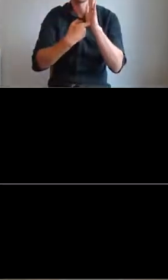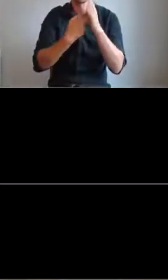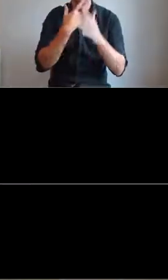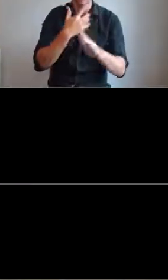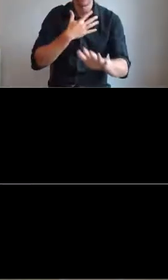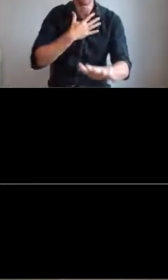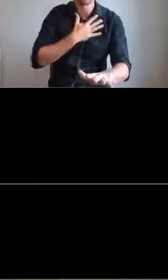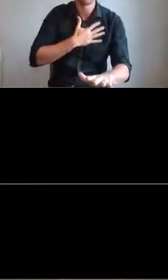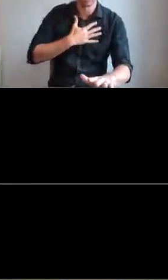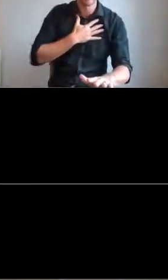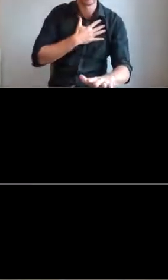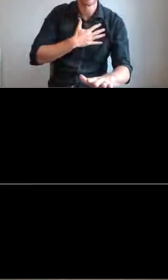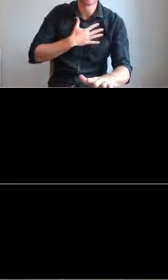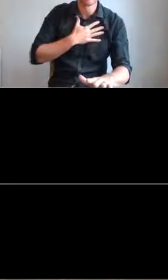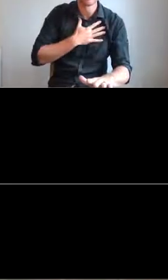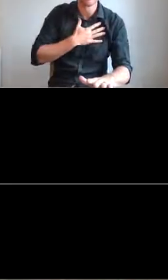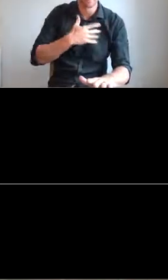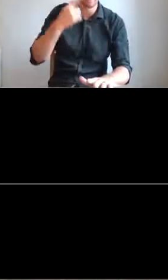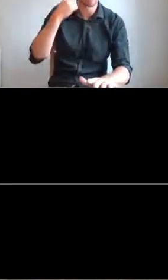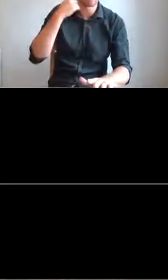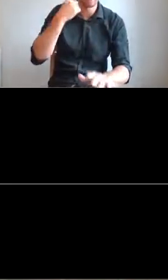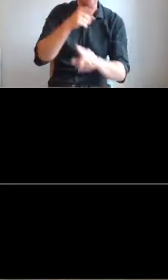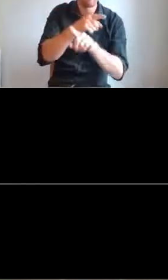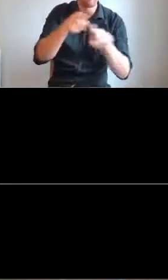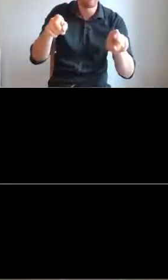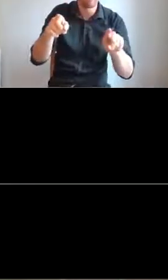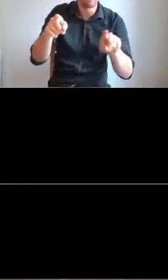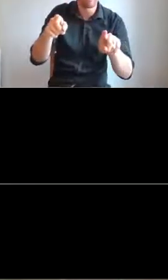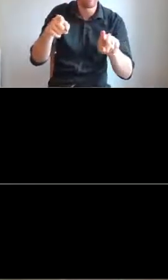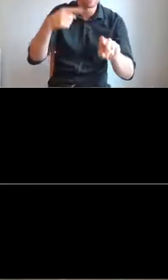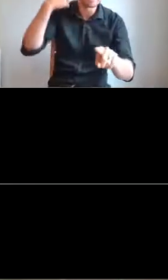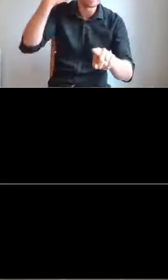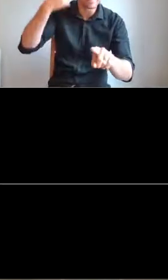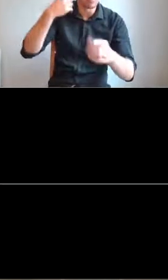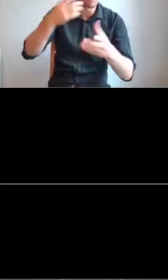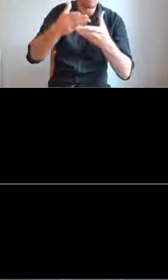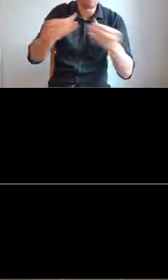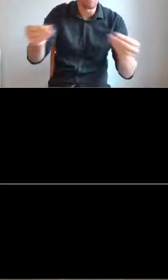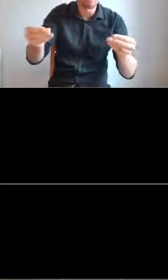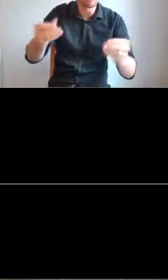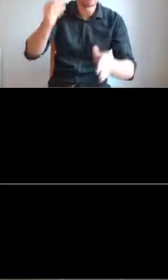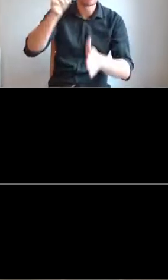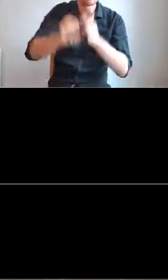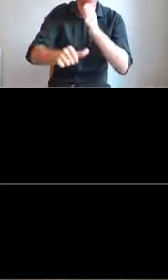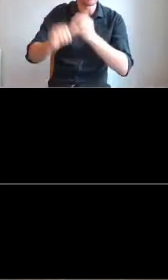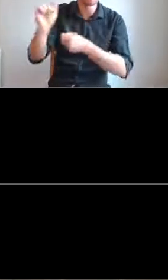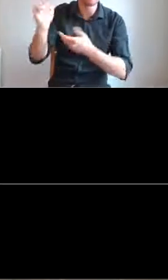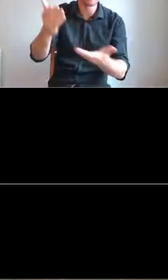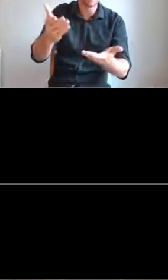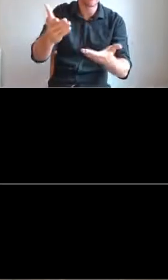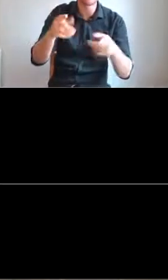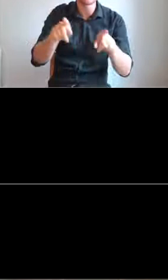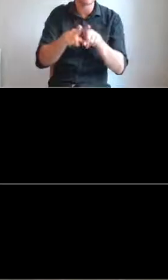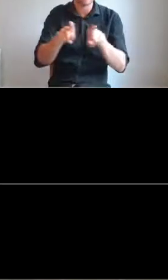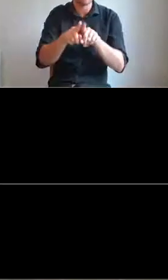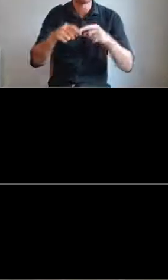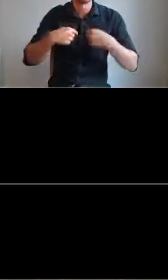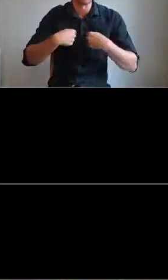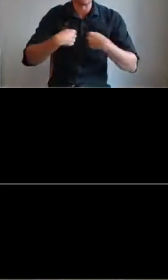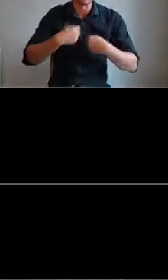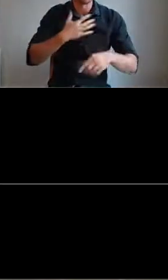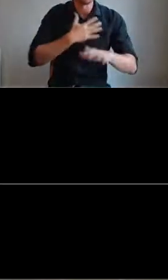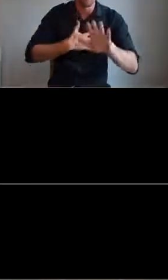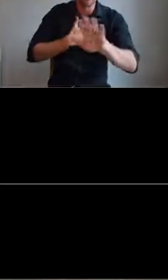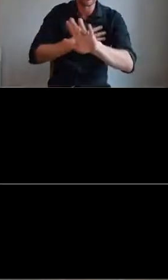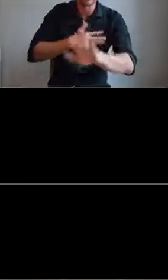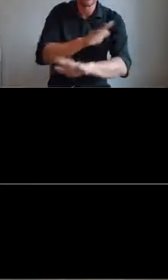Apologies if some of you may have lost sound for Sarah at the beginning of her presentation like I did, and apologies if that was the same for